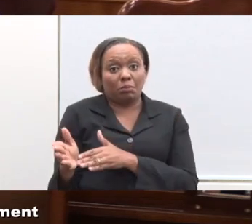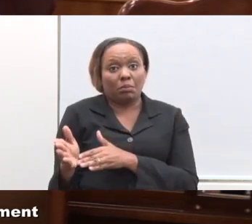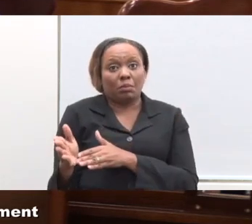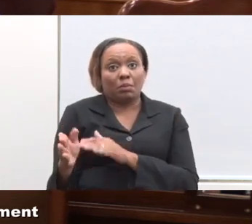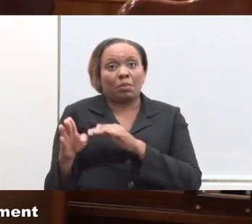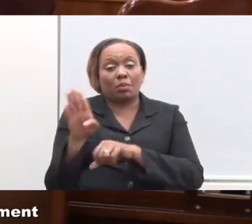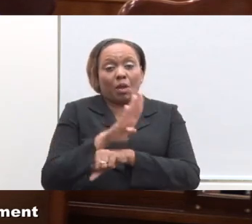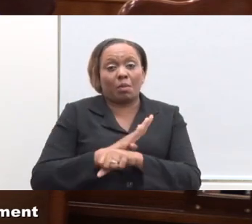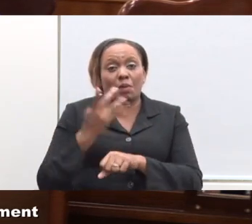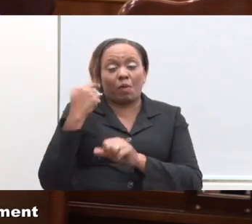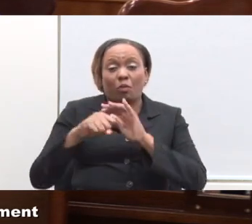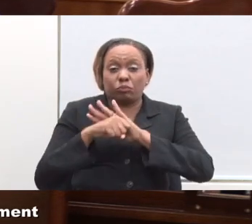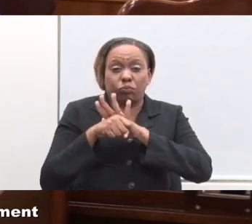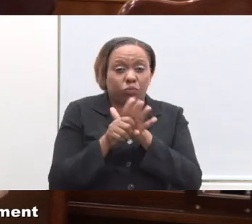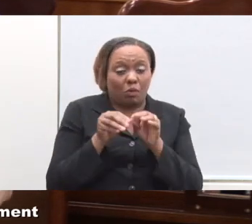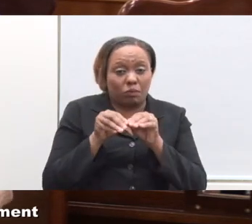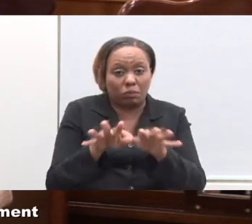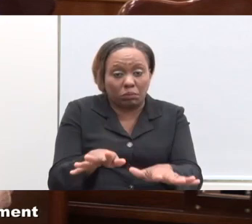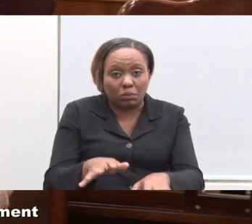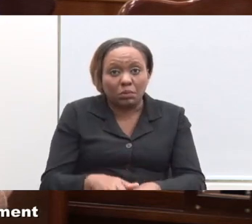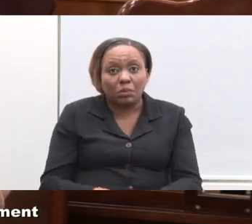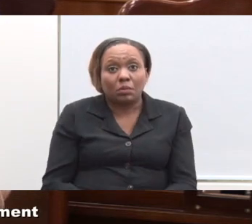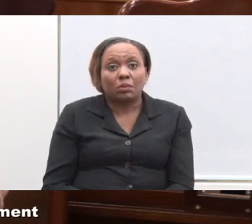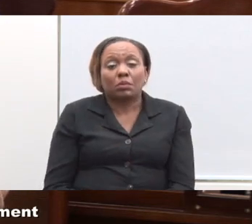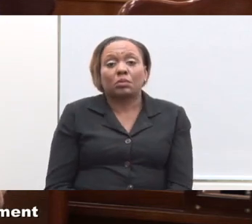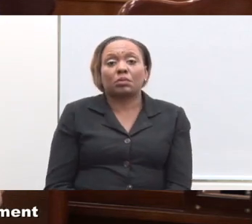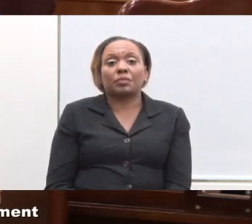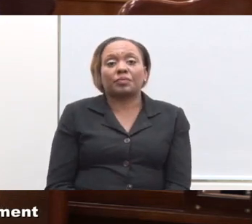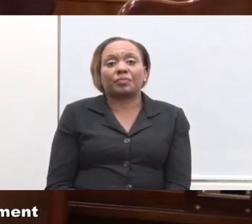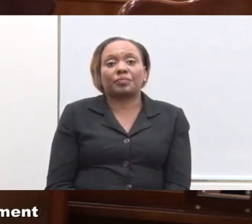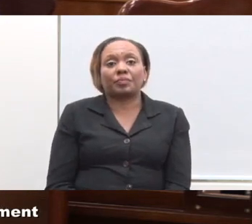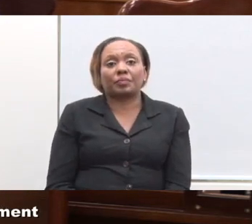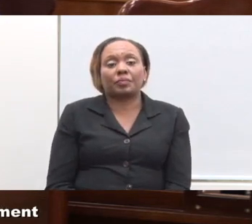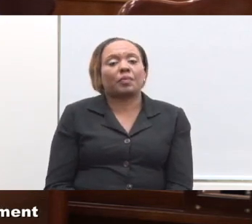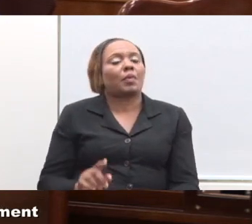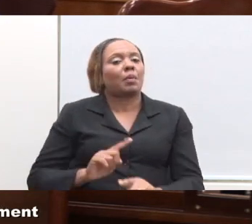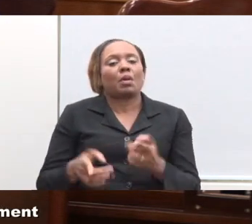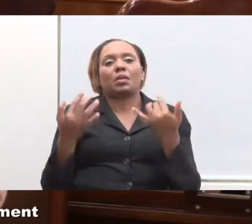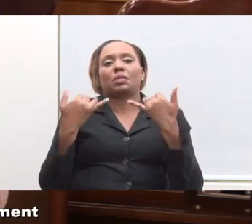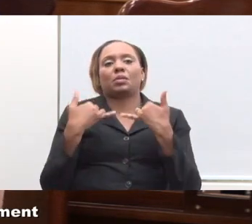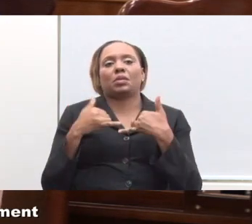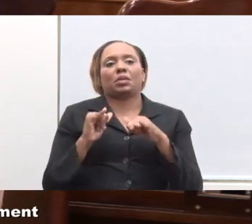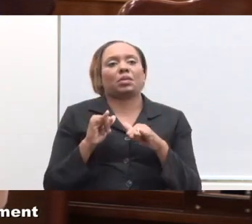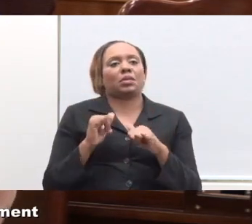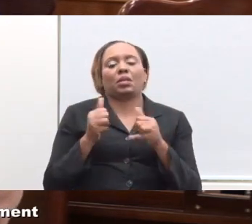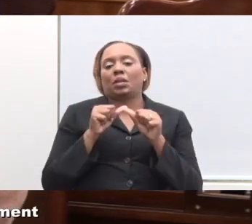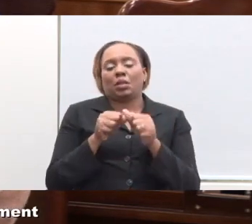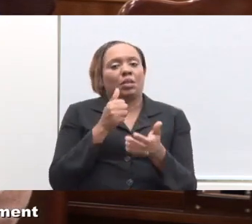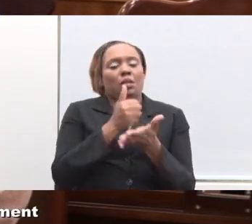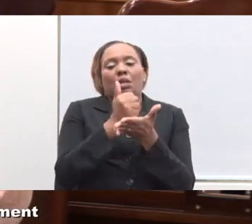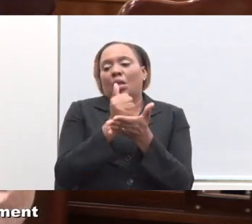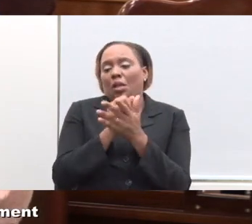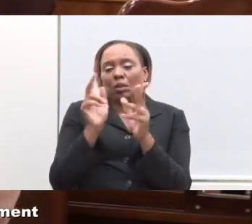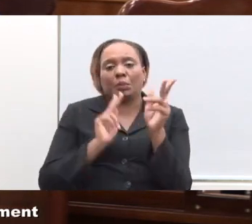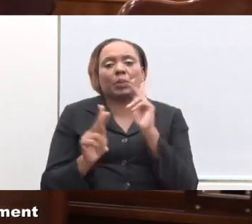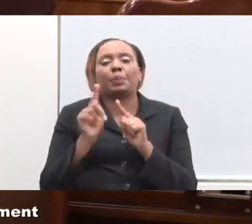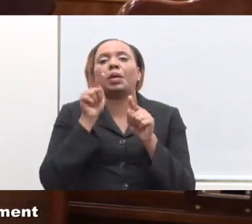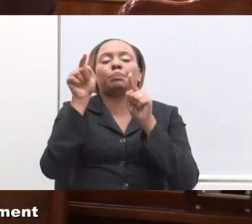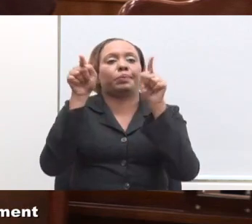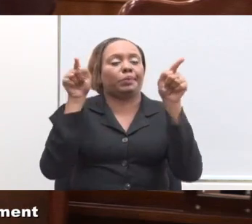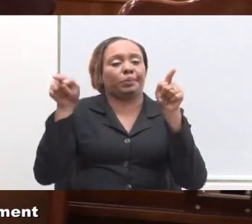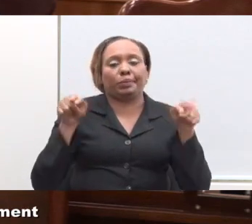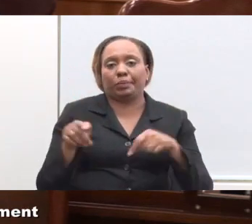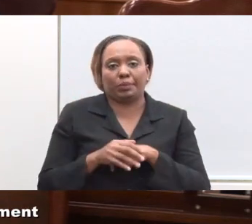unprecedented shock from COVID-19, while ensuring we stay the course in helping those people who we set out on